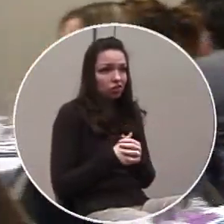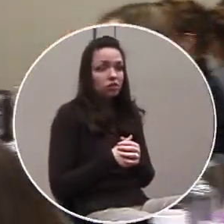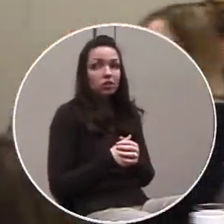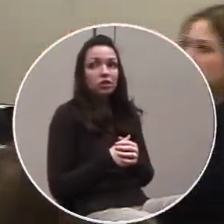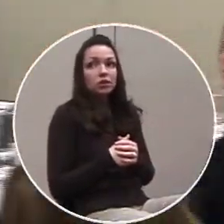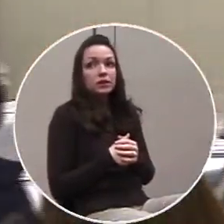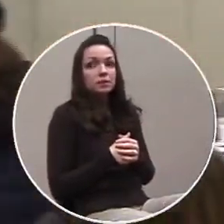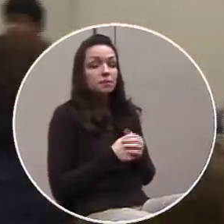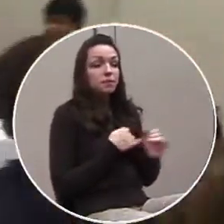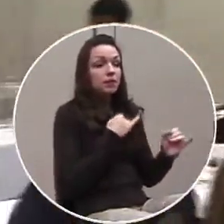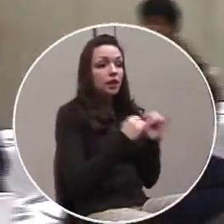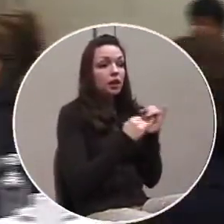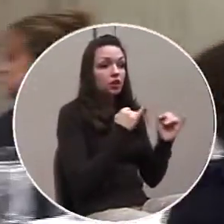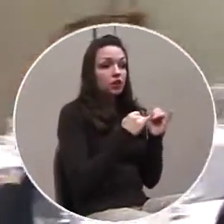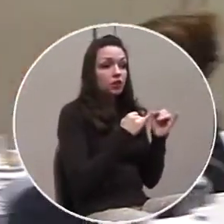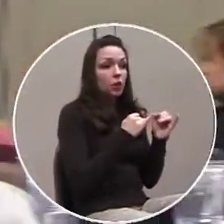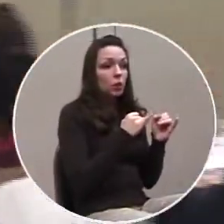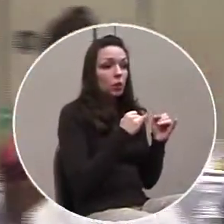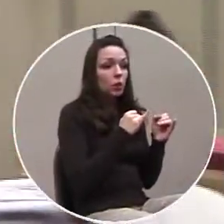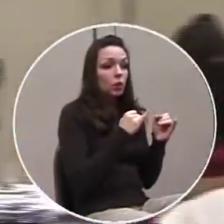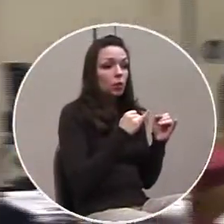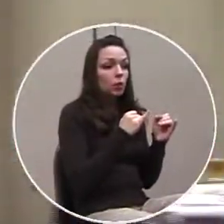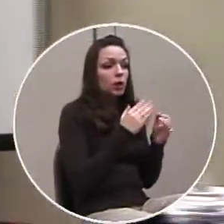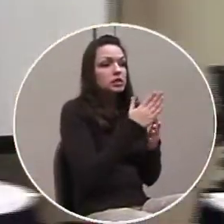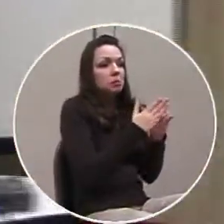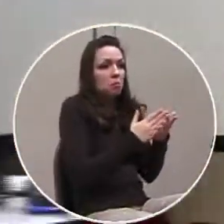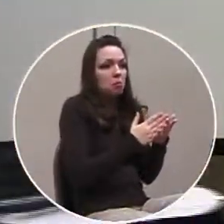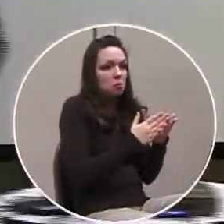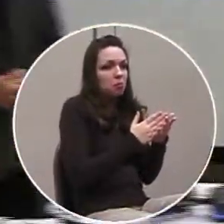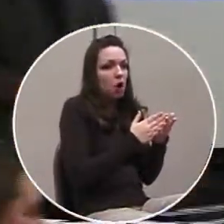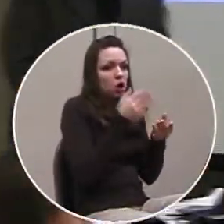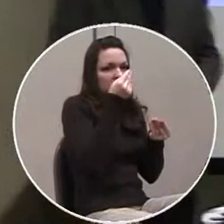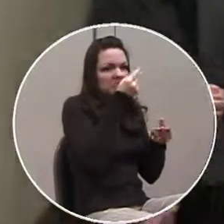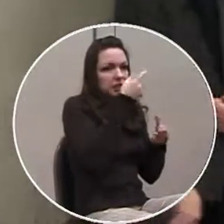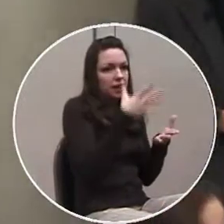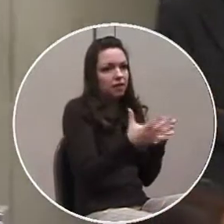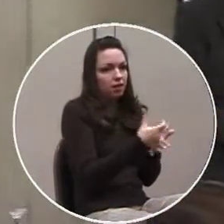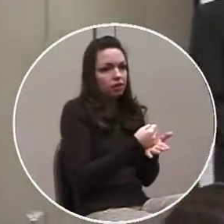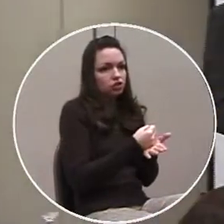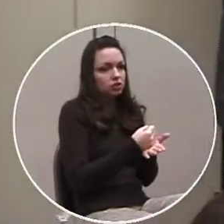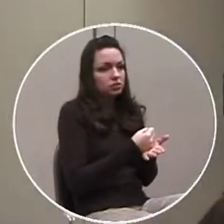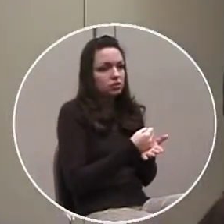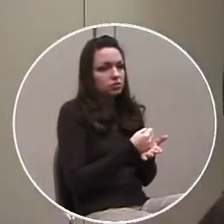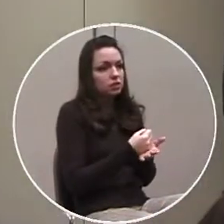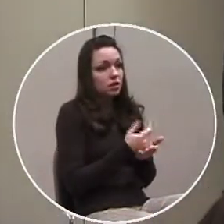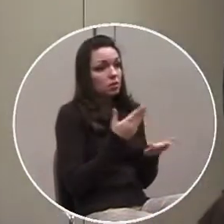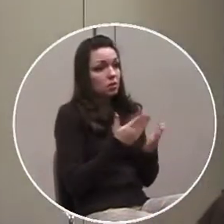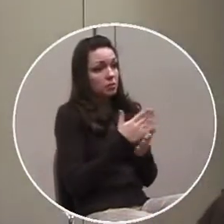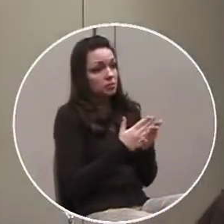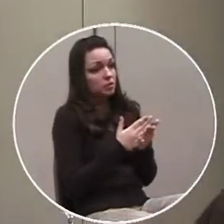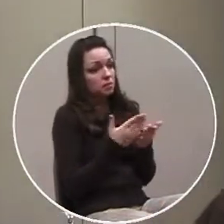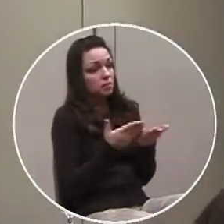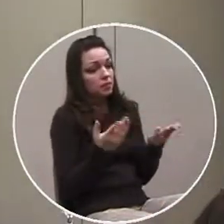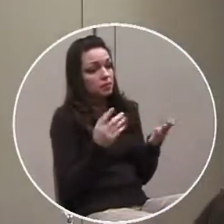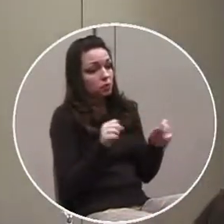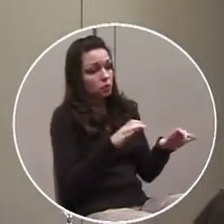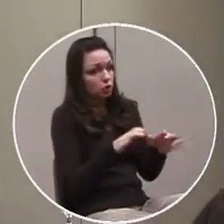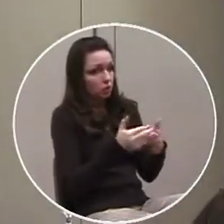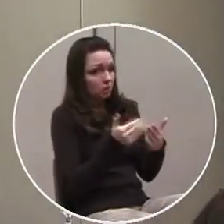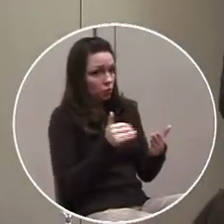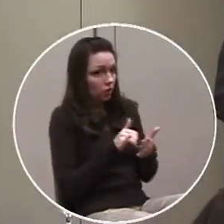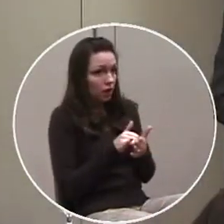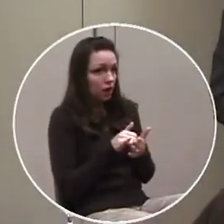The interview is part of your data collection. Now, there may be pieces that you can do before that.